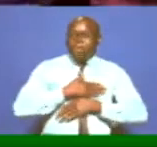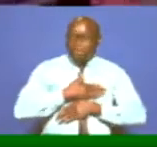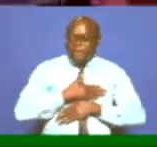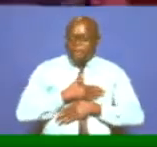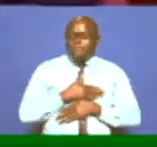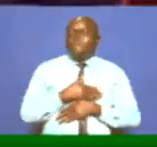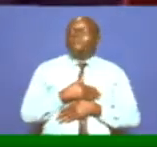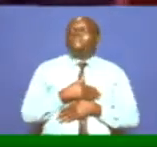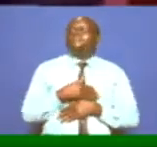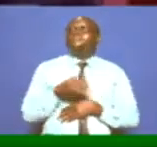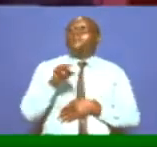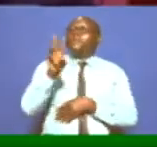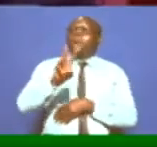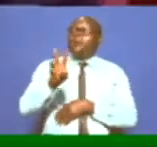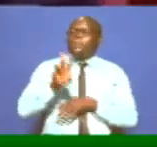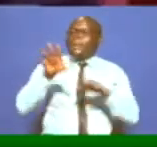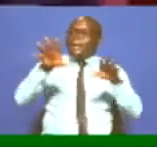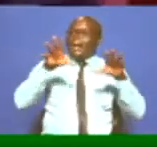there are